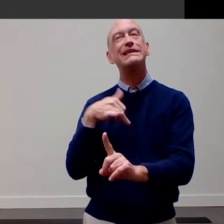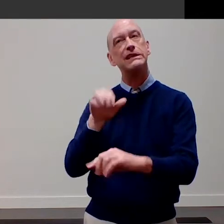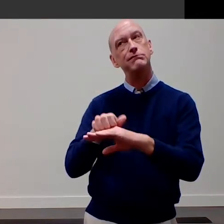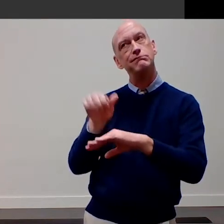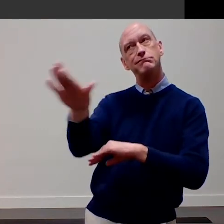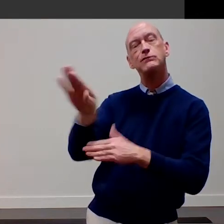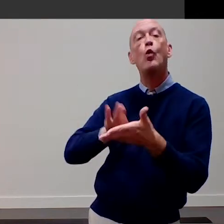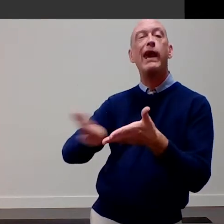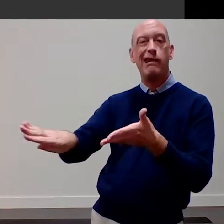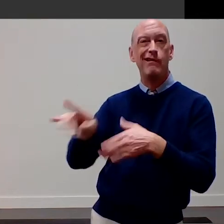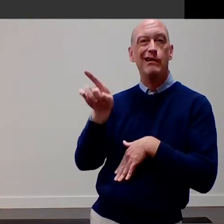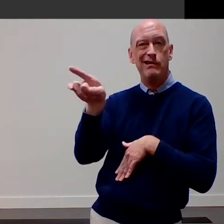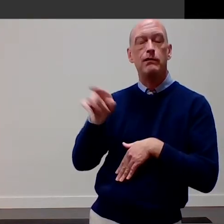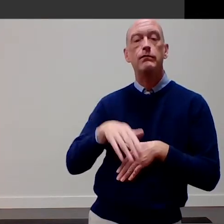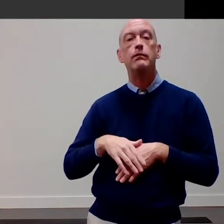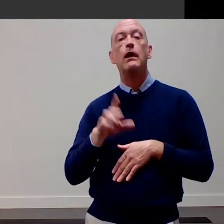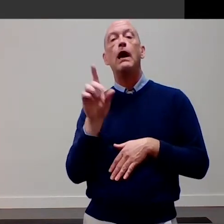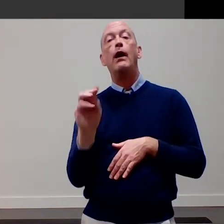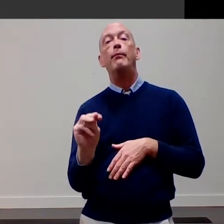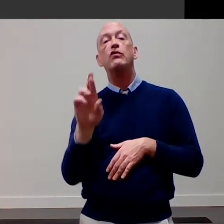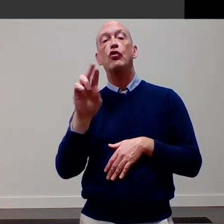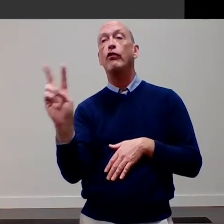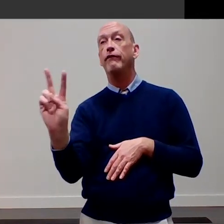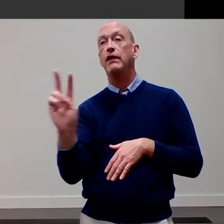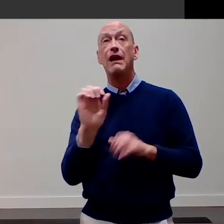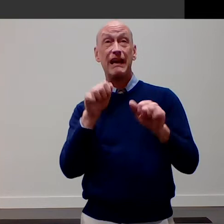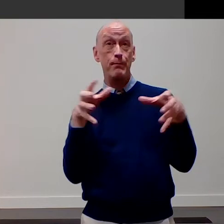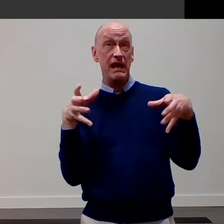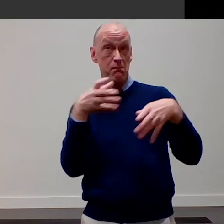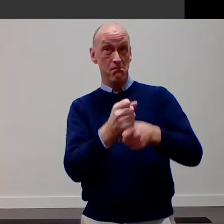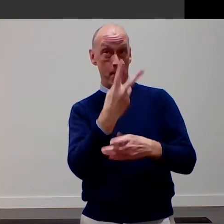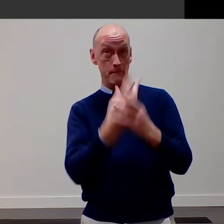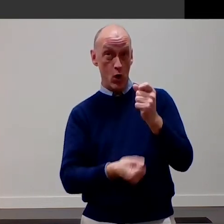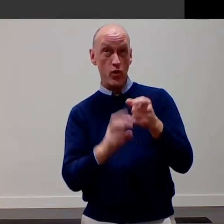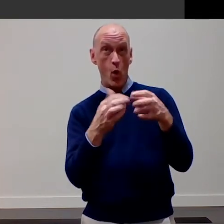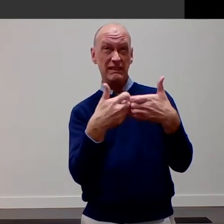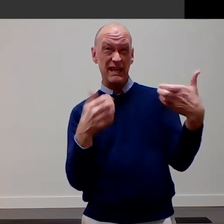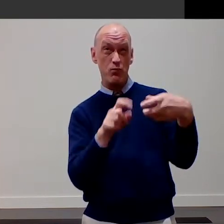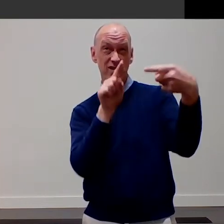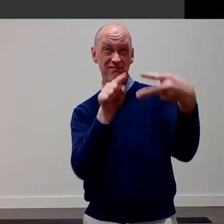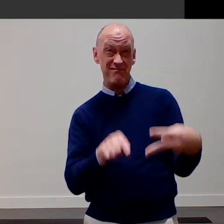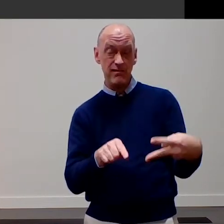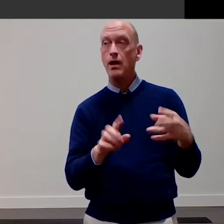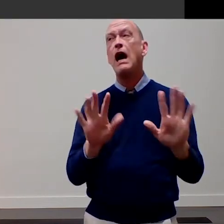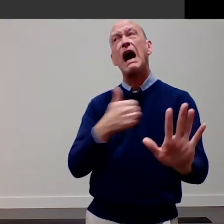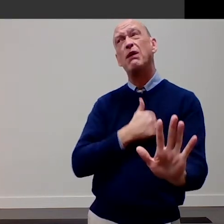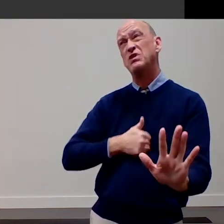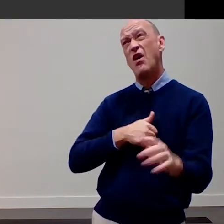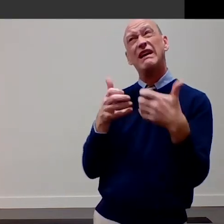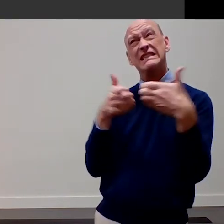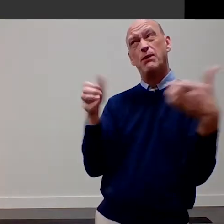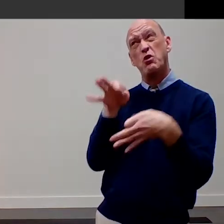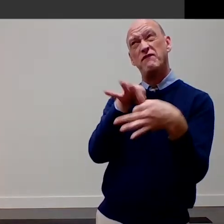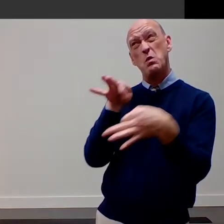that waiver. Dr. Allen, can they be bundled or do they have to be voted on separately? I'm sorry, they both need separate